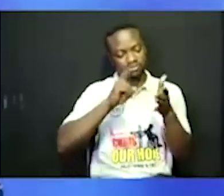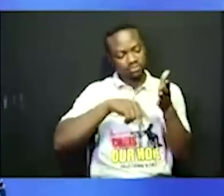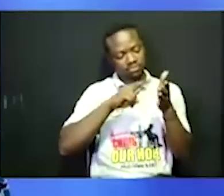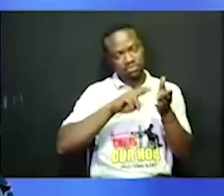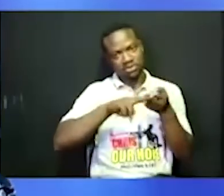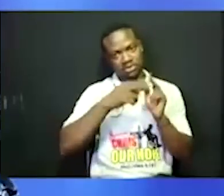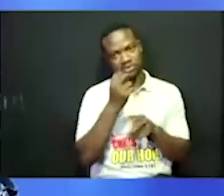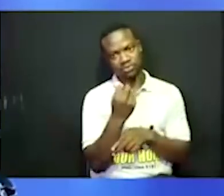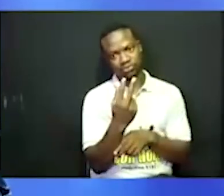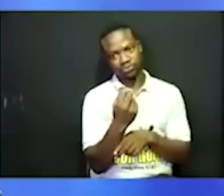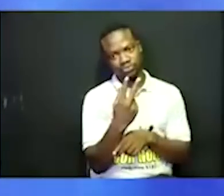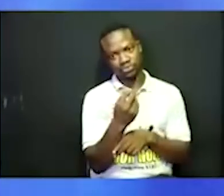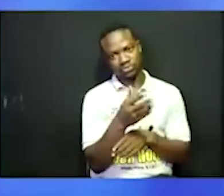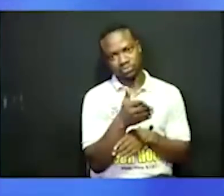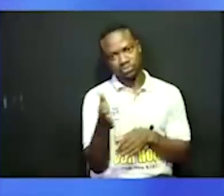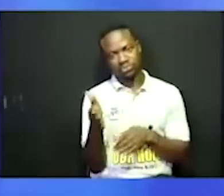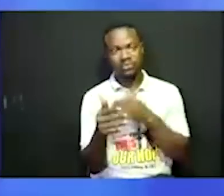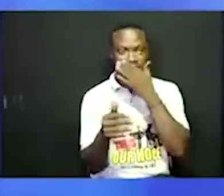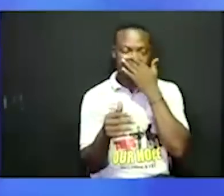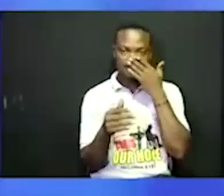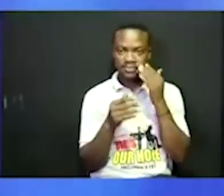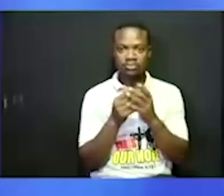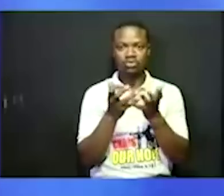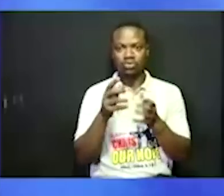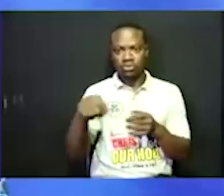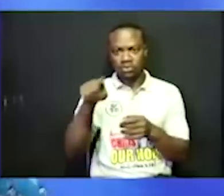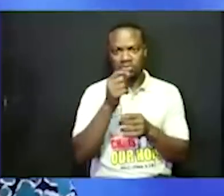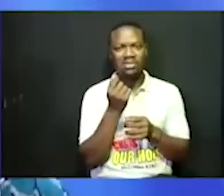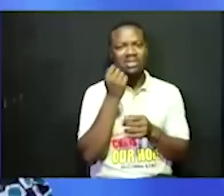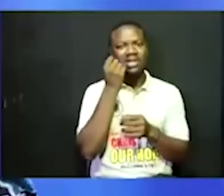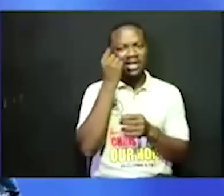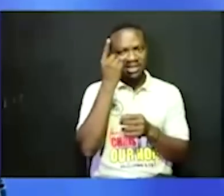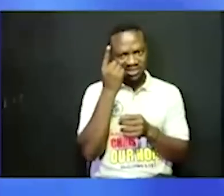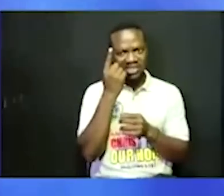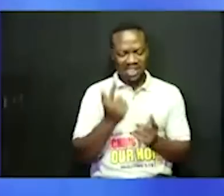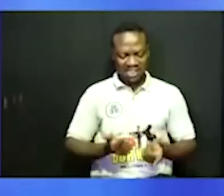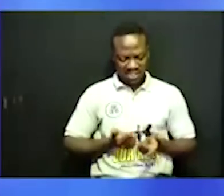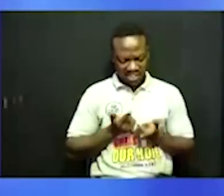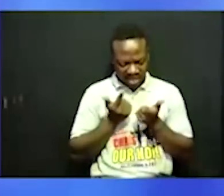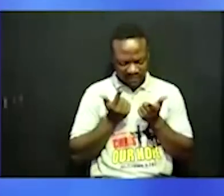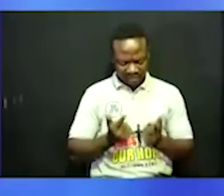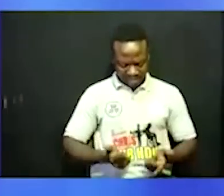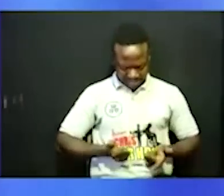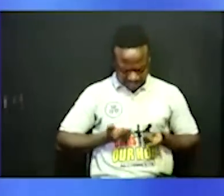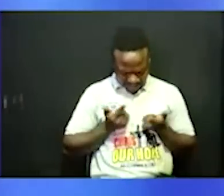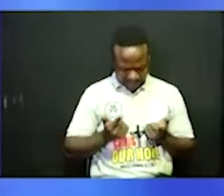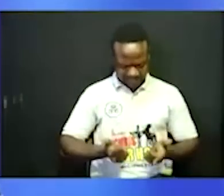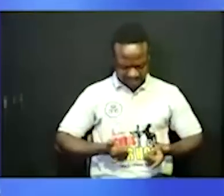12. I want us to understand the reality of life,